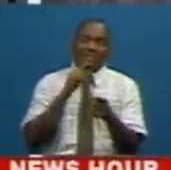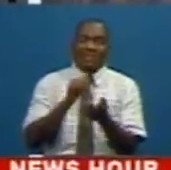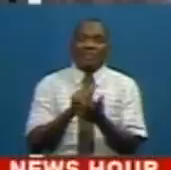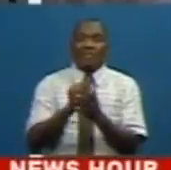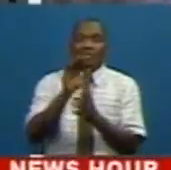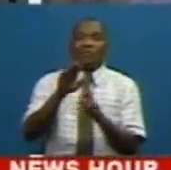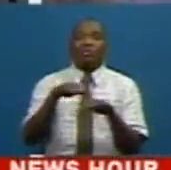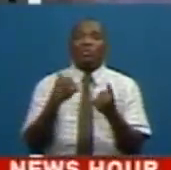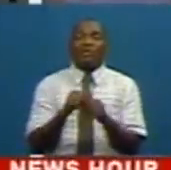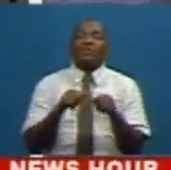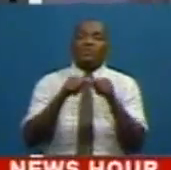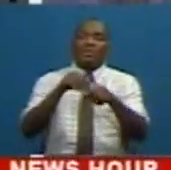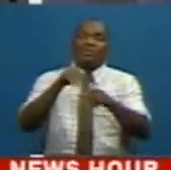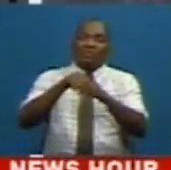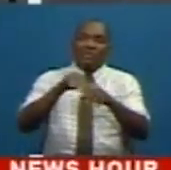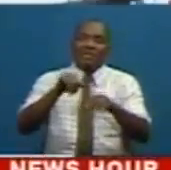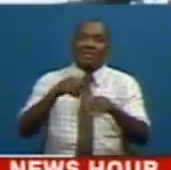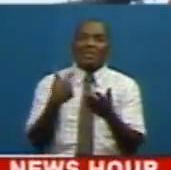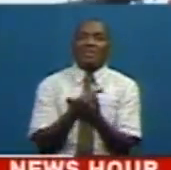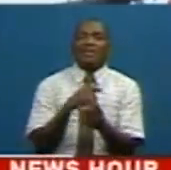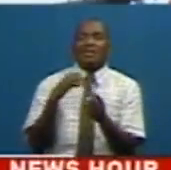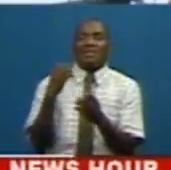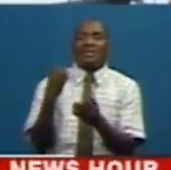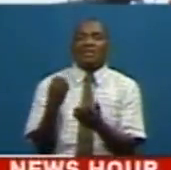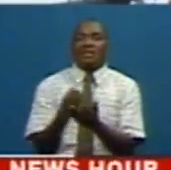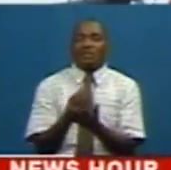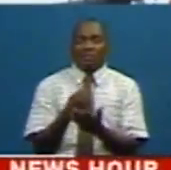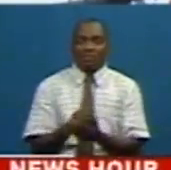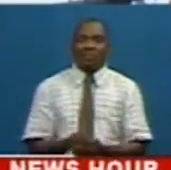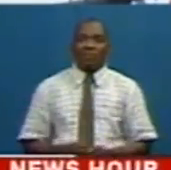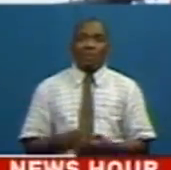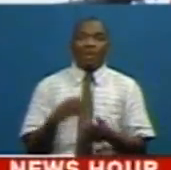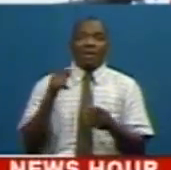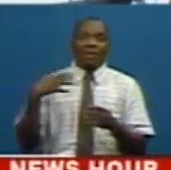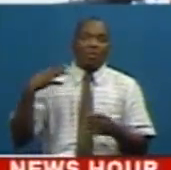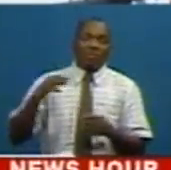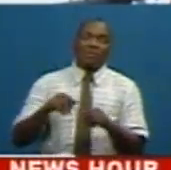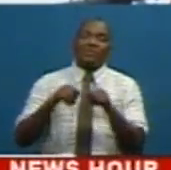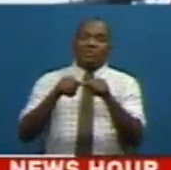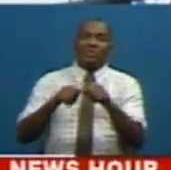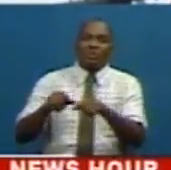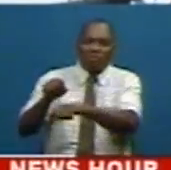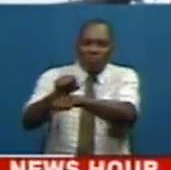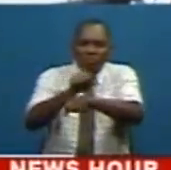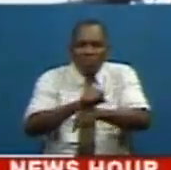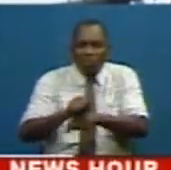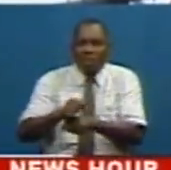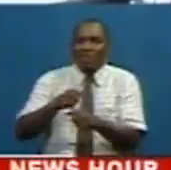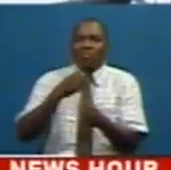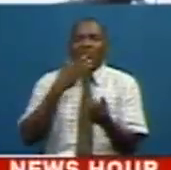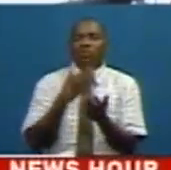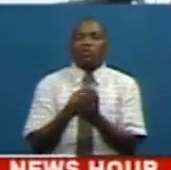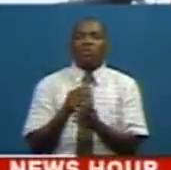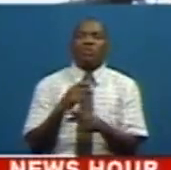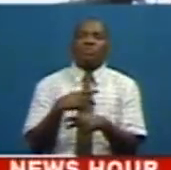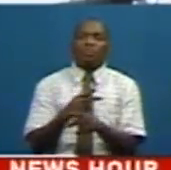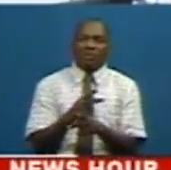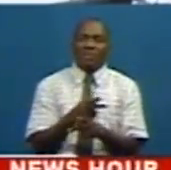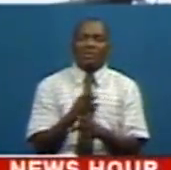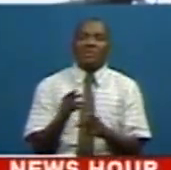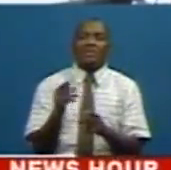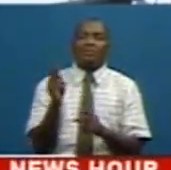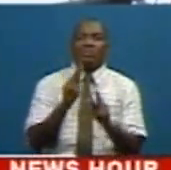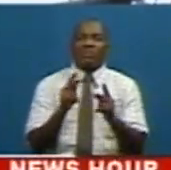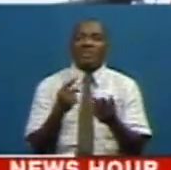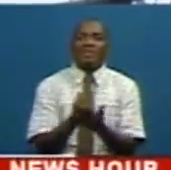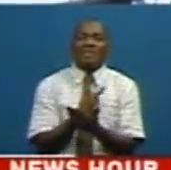the company will continue to invest in the economy. Our commitment to continue to deliver good quality products to